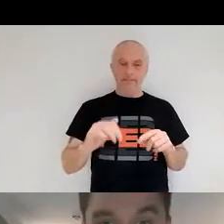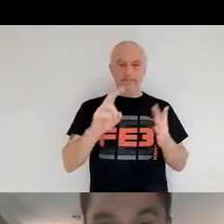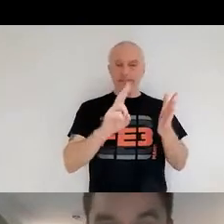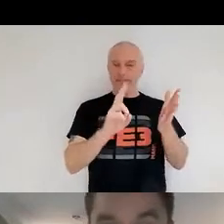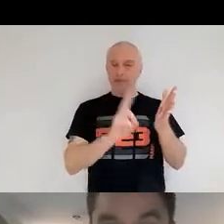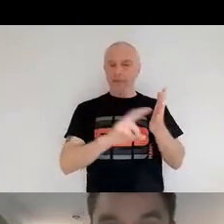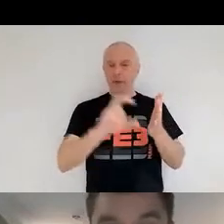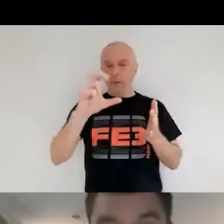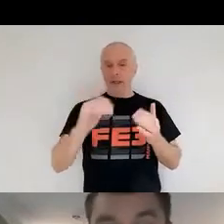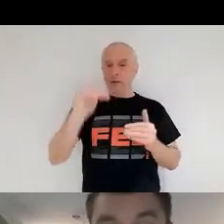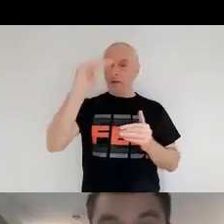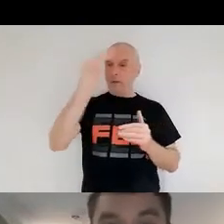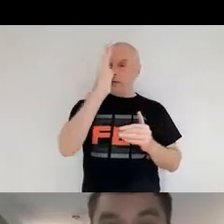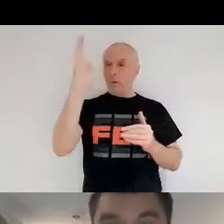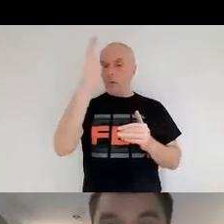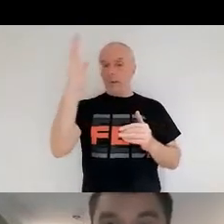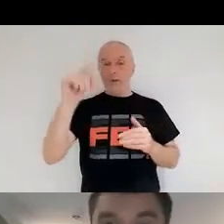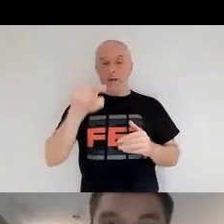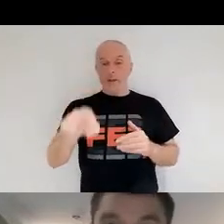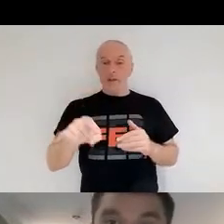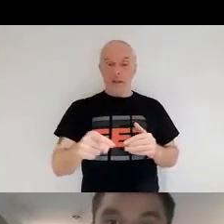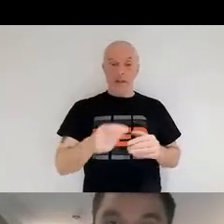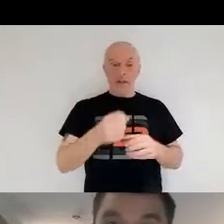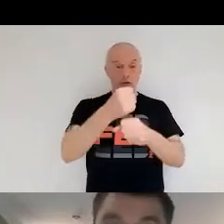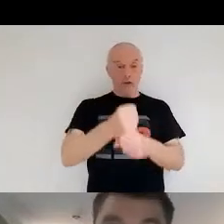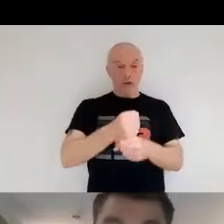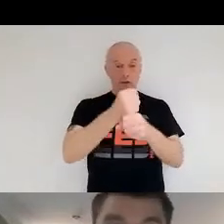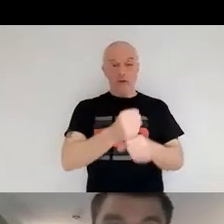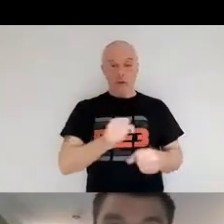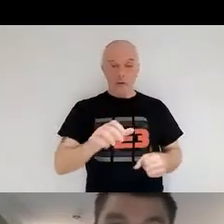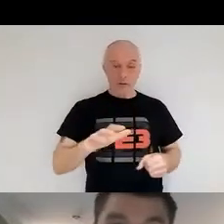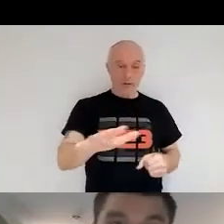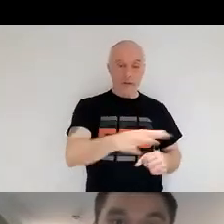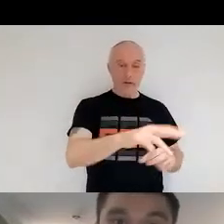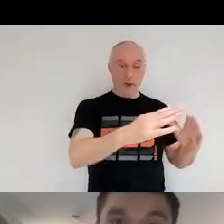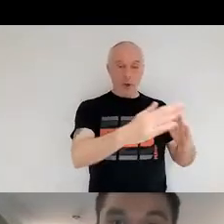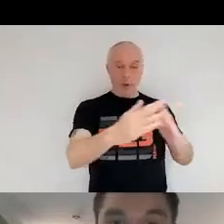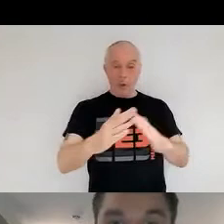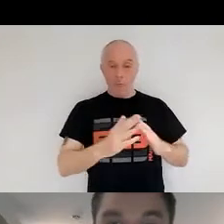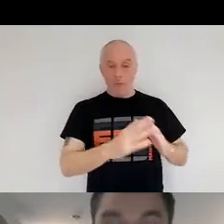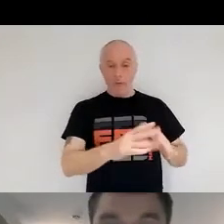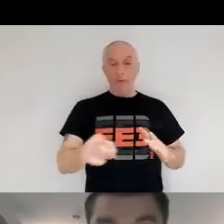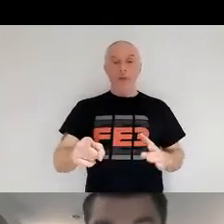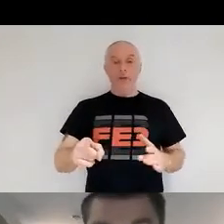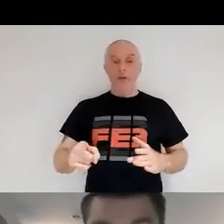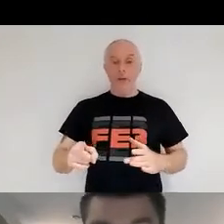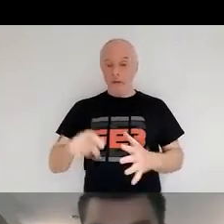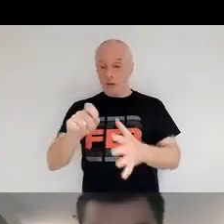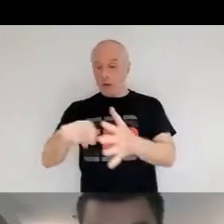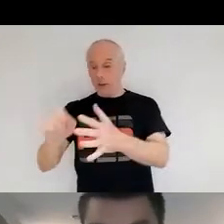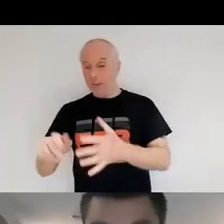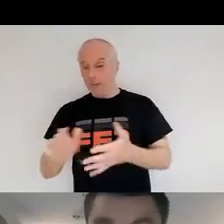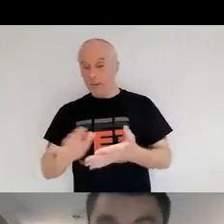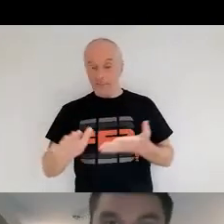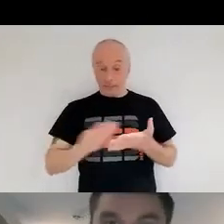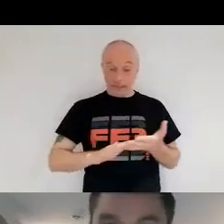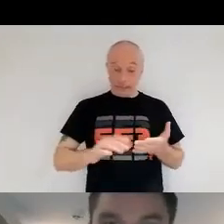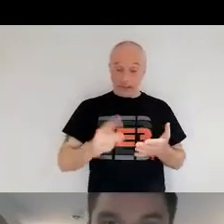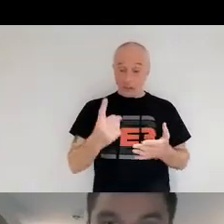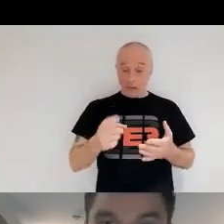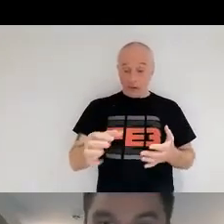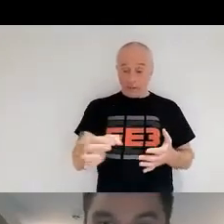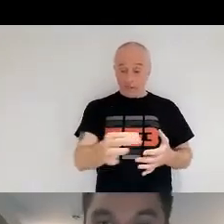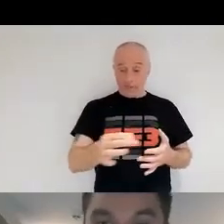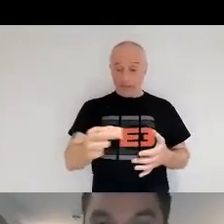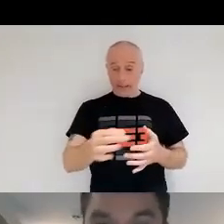shops. And this really does look like a very small town. So we basically isolated a small village, and that village is being